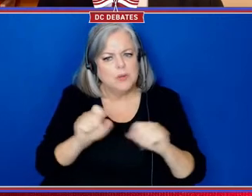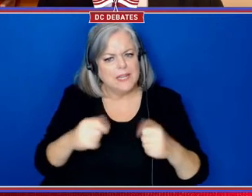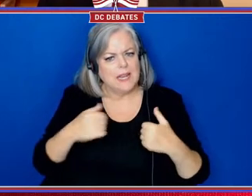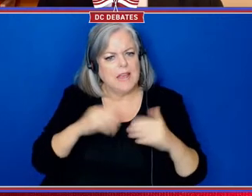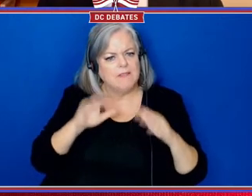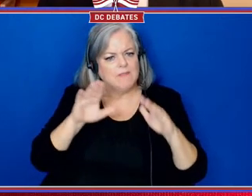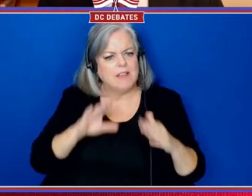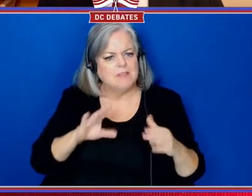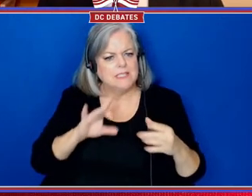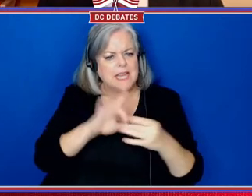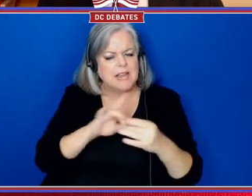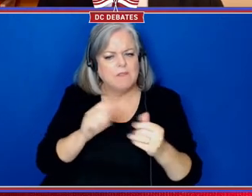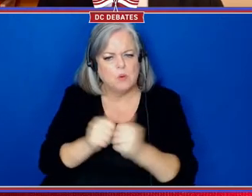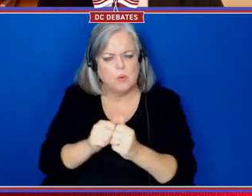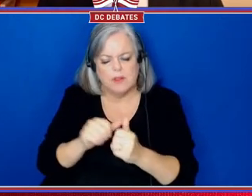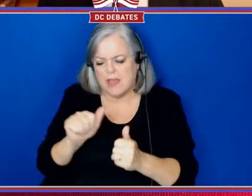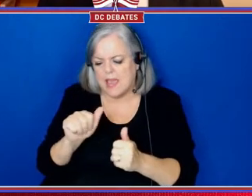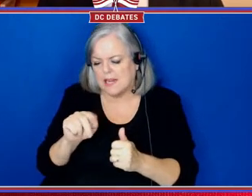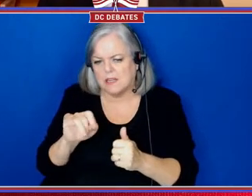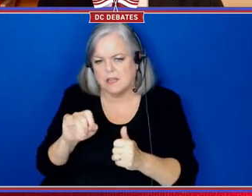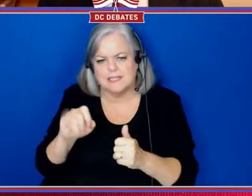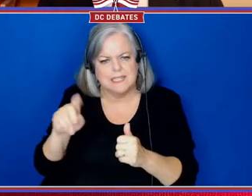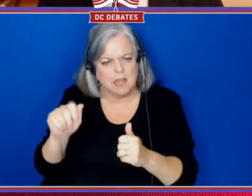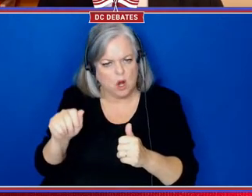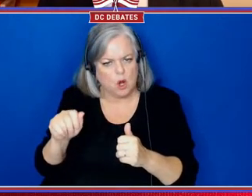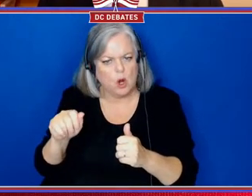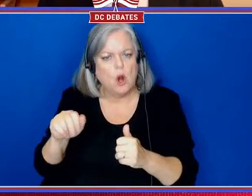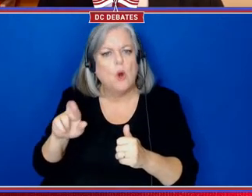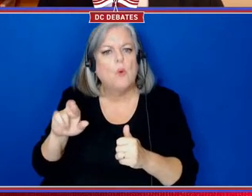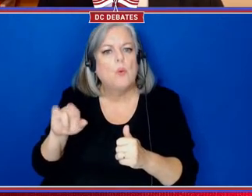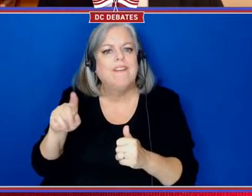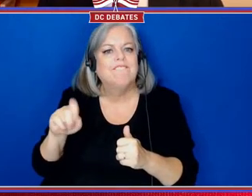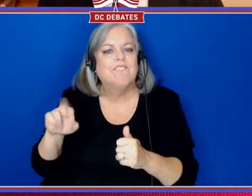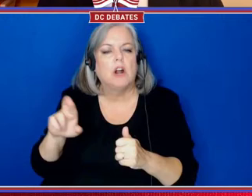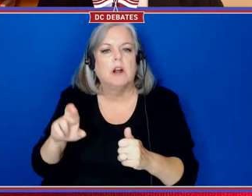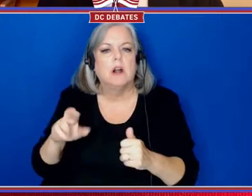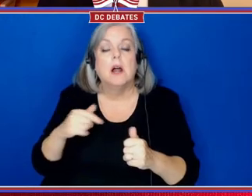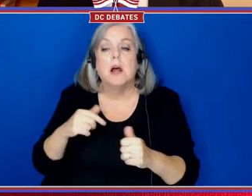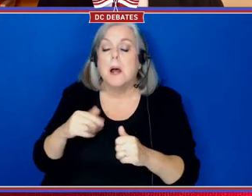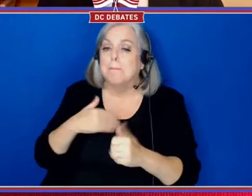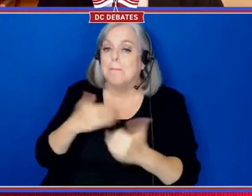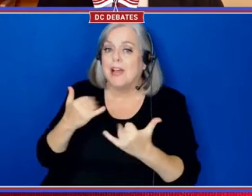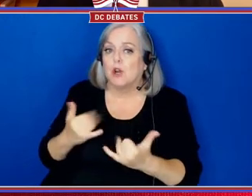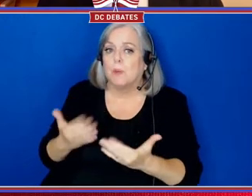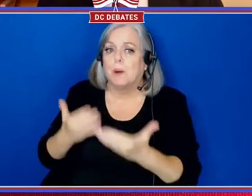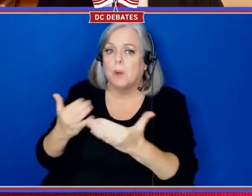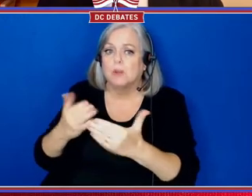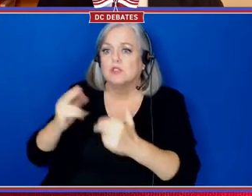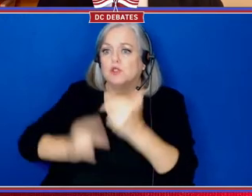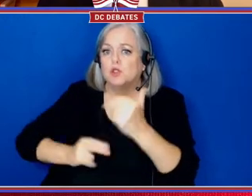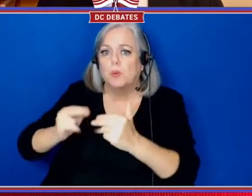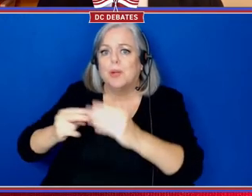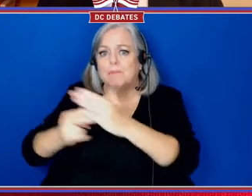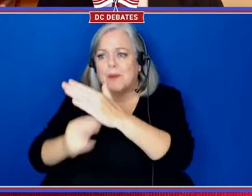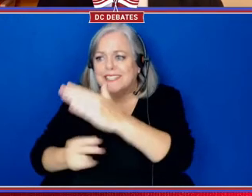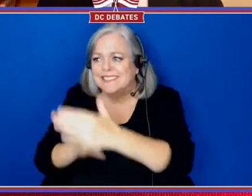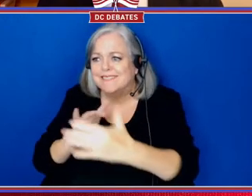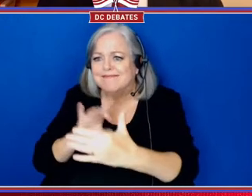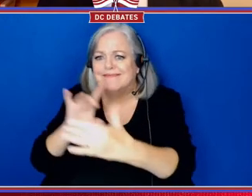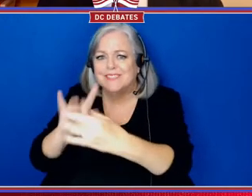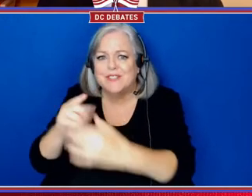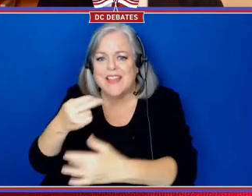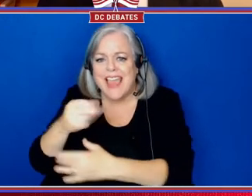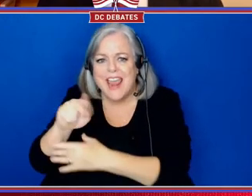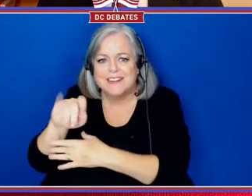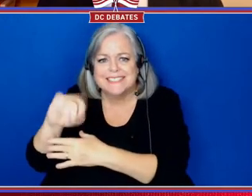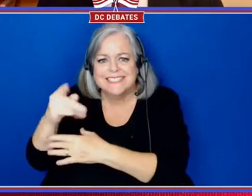River. My current budget also proposes building bridges to the Heritage Islands. Thank you, Mayor Bowser. So we have a plan. A comprehensive